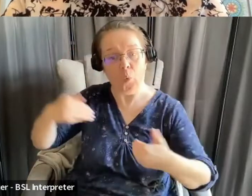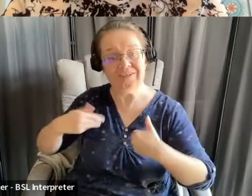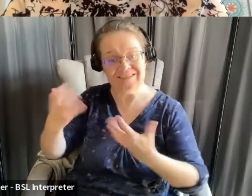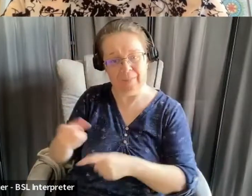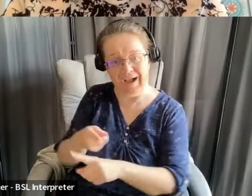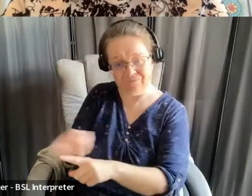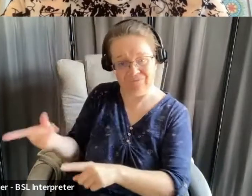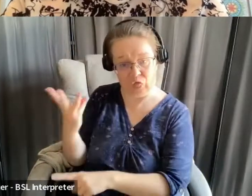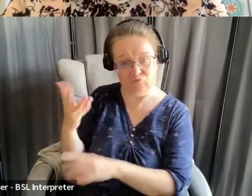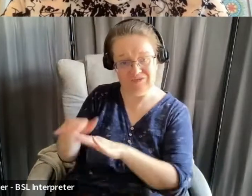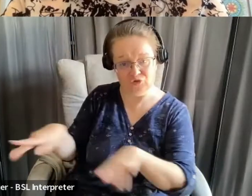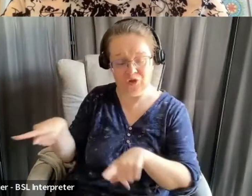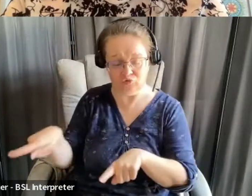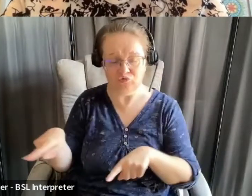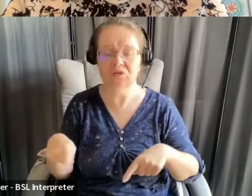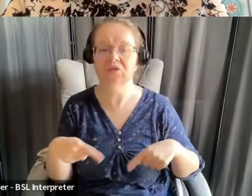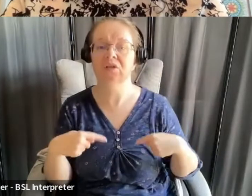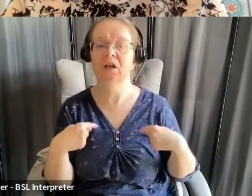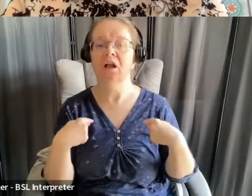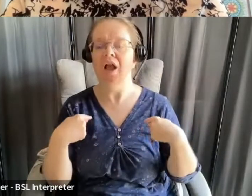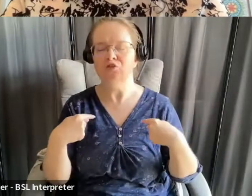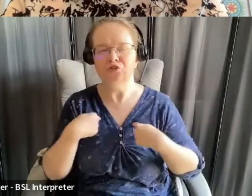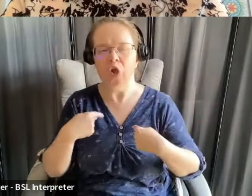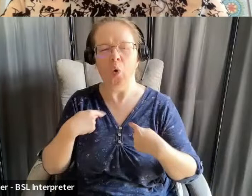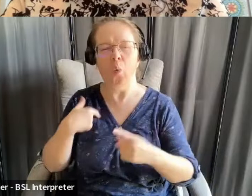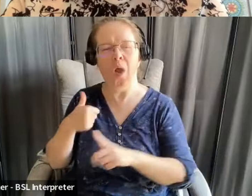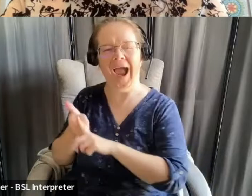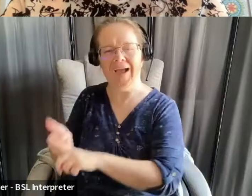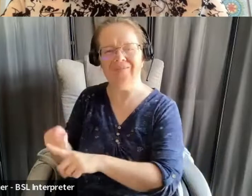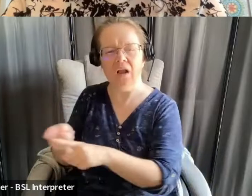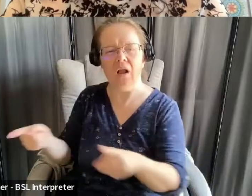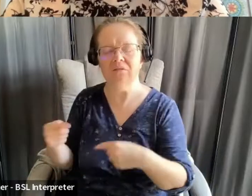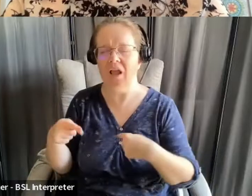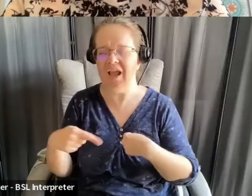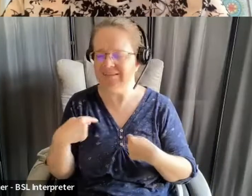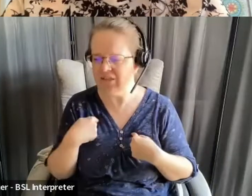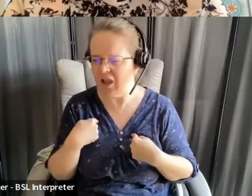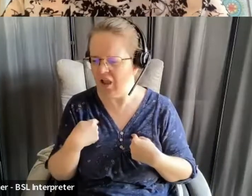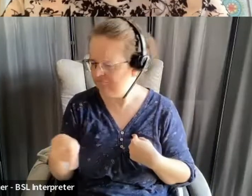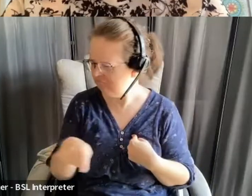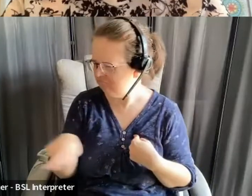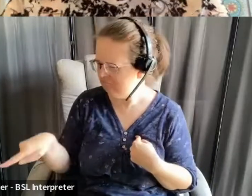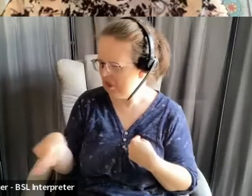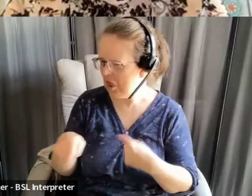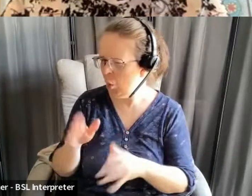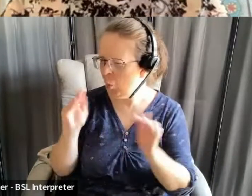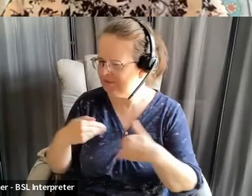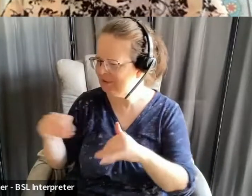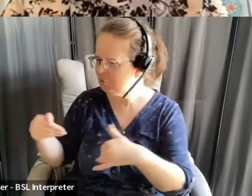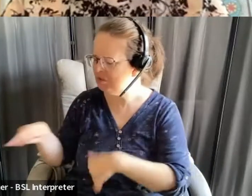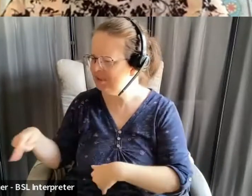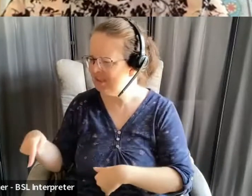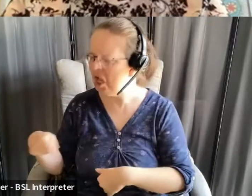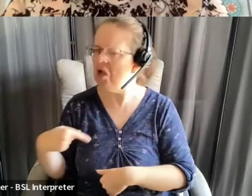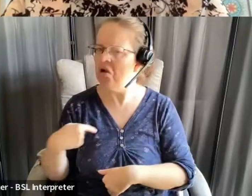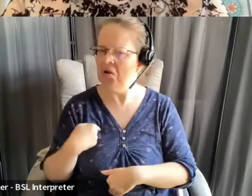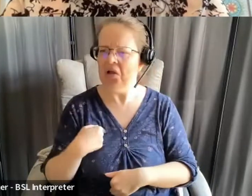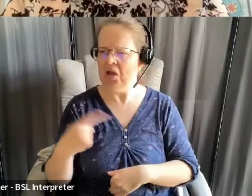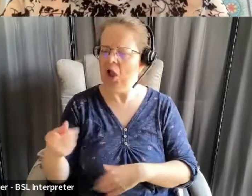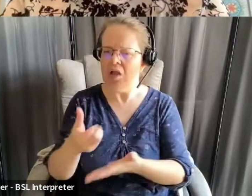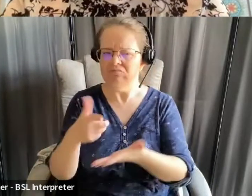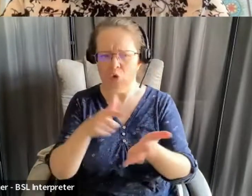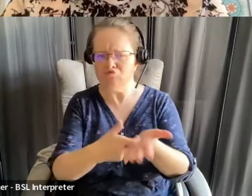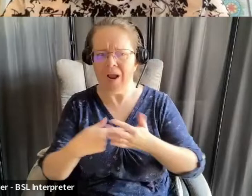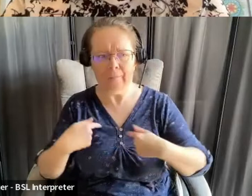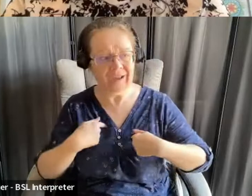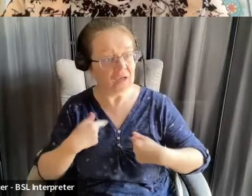actually sort of went before them. I was suggested to go and get a diagnosis, and I did, and I